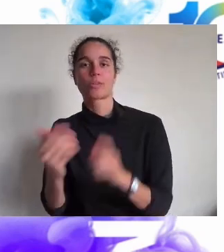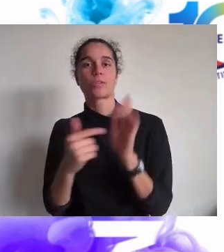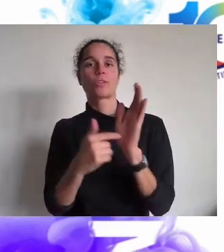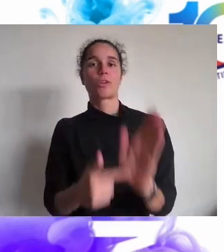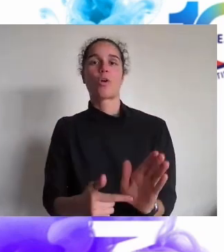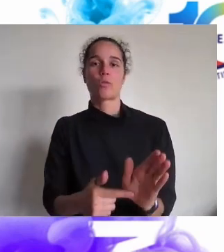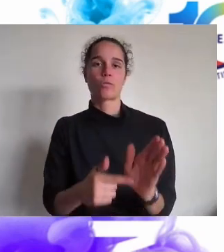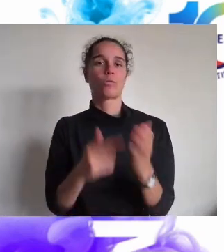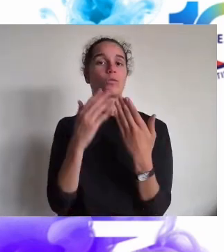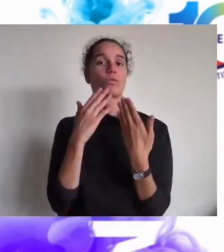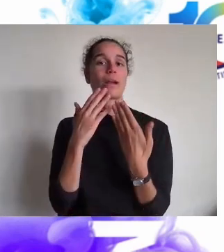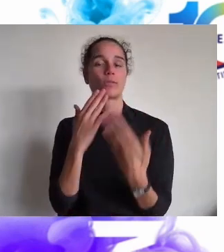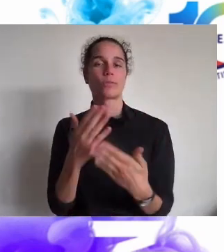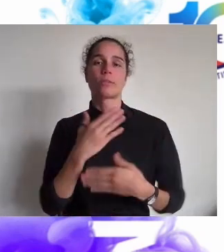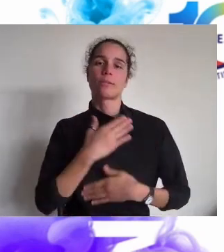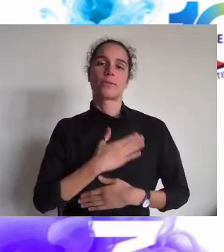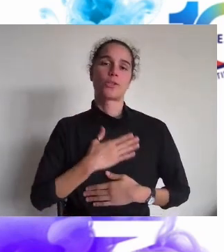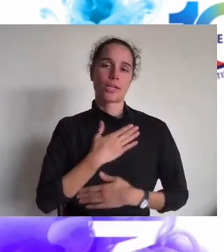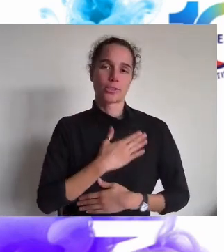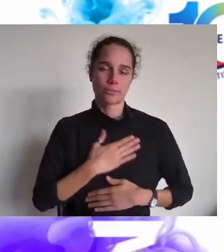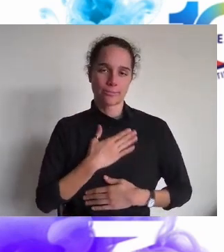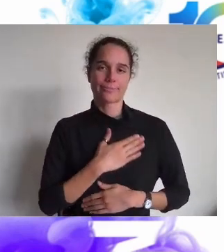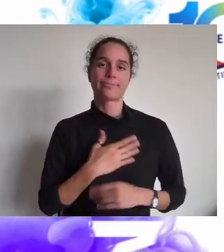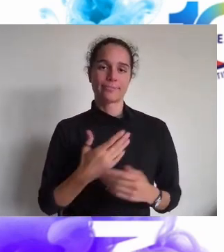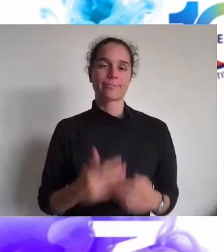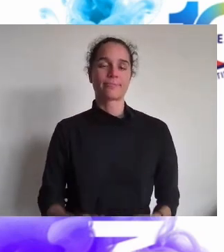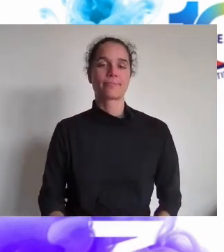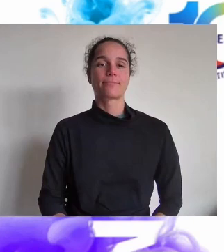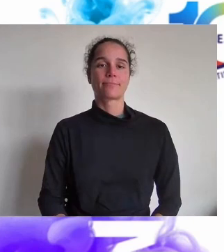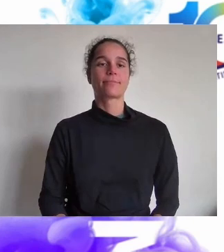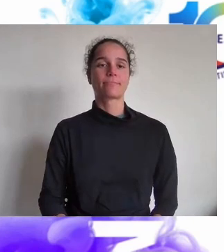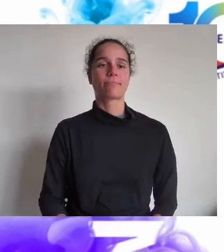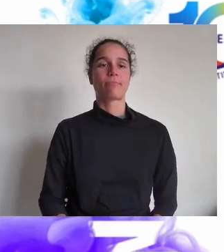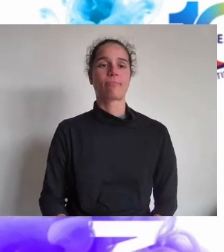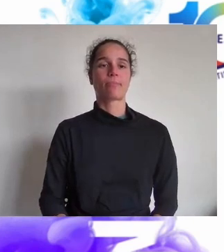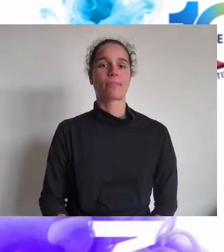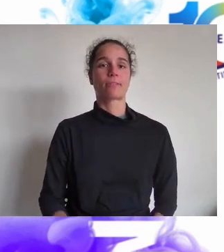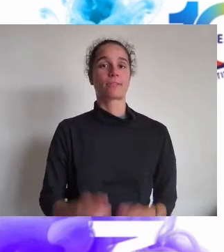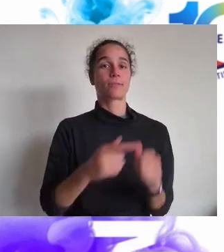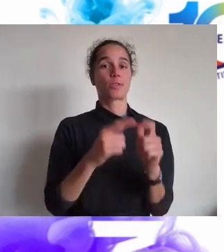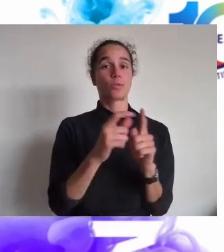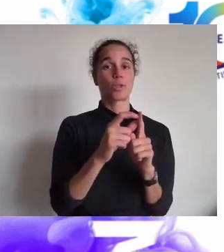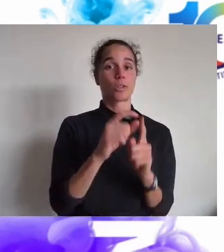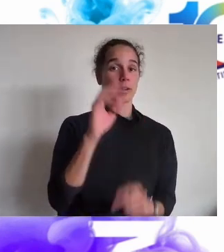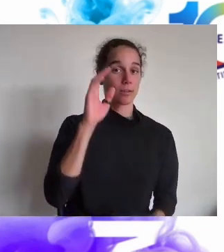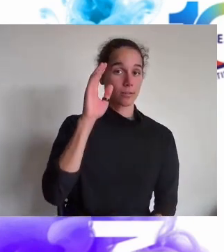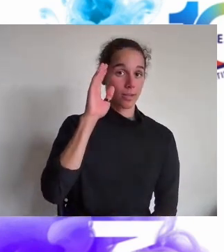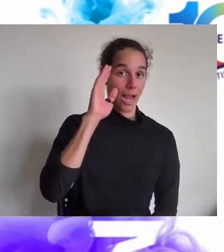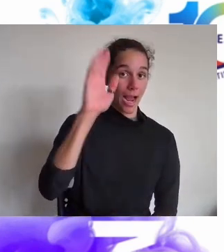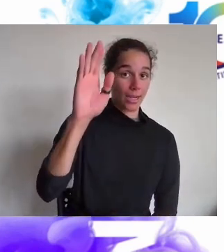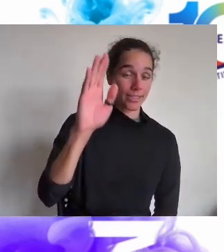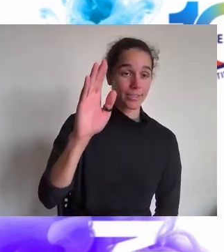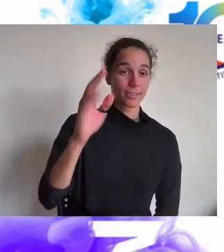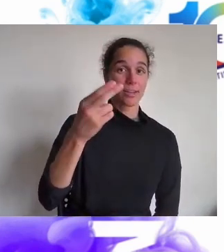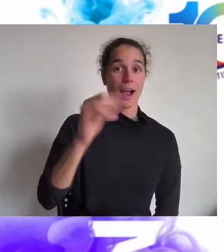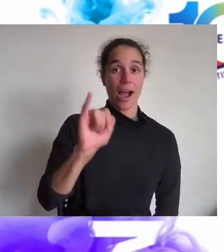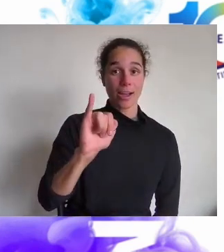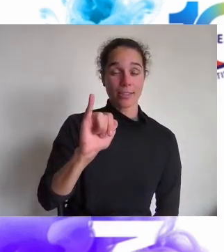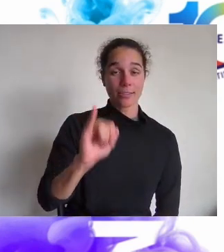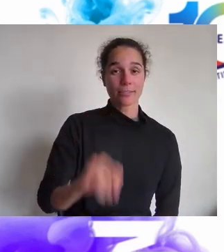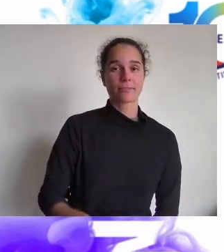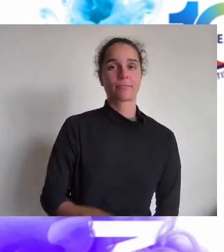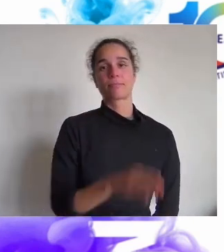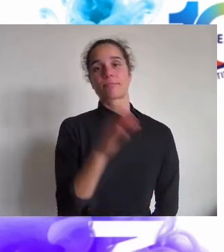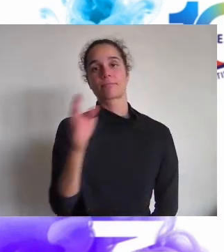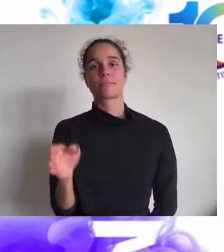gratitude and appreciation. The first one is hi. Oh, hi.